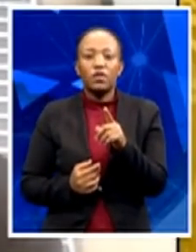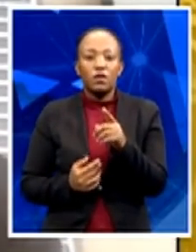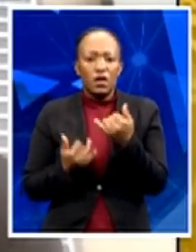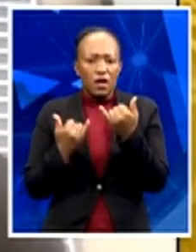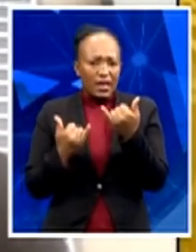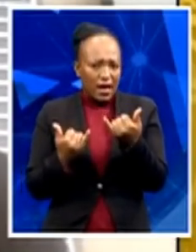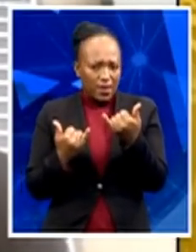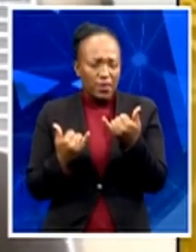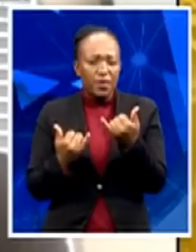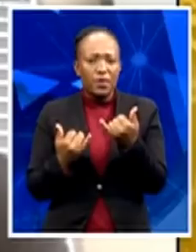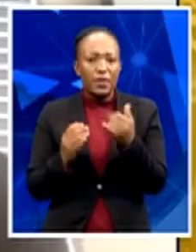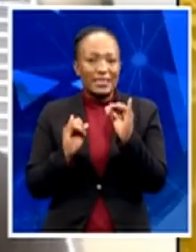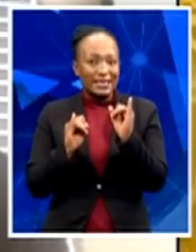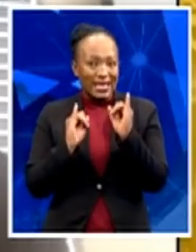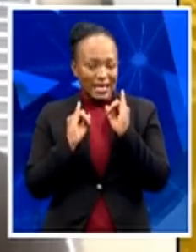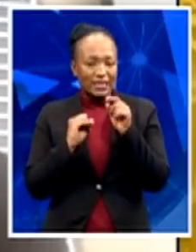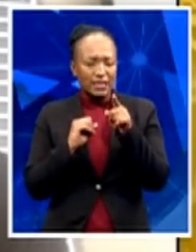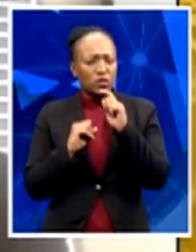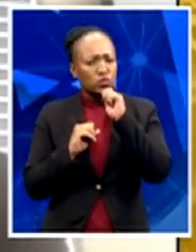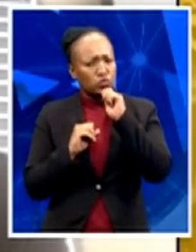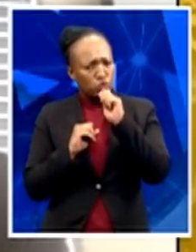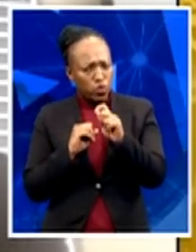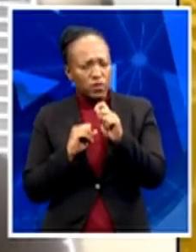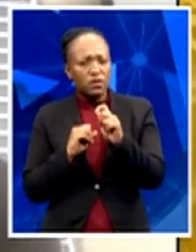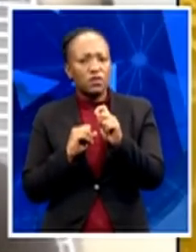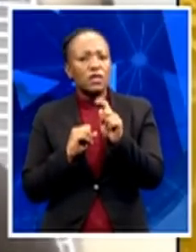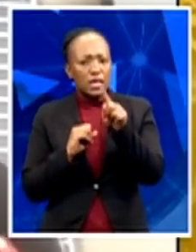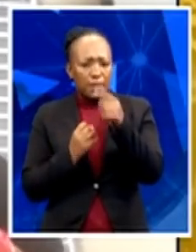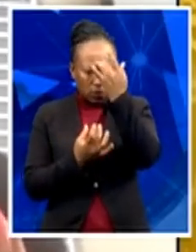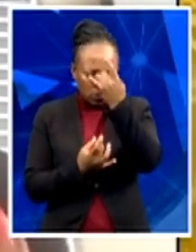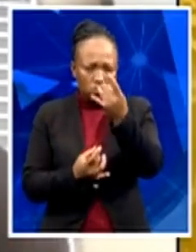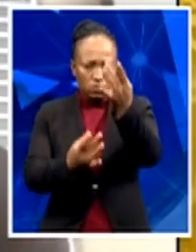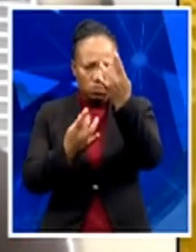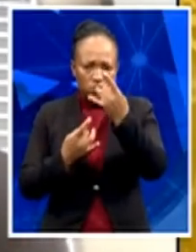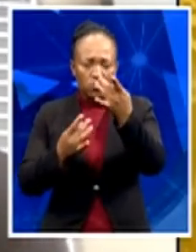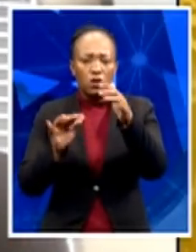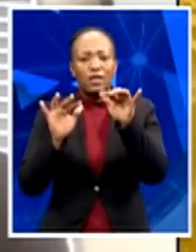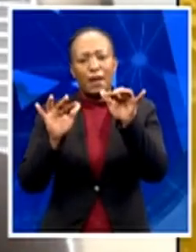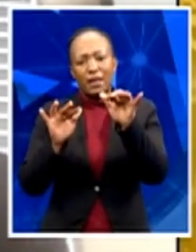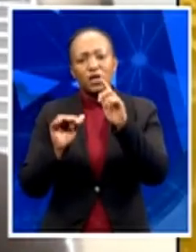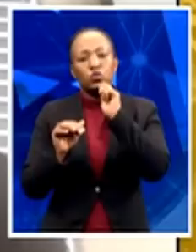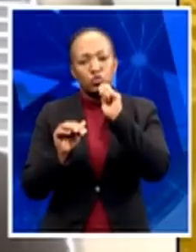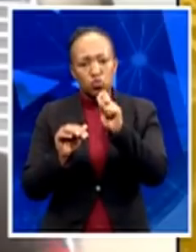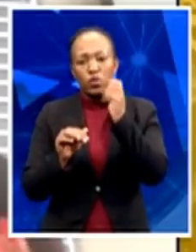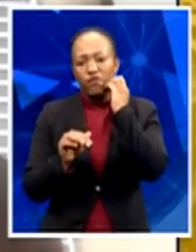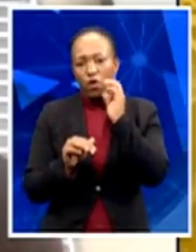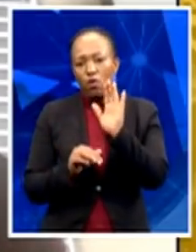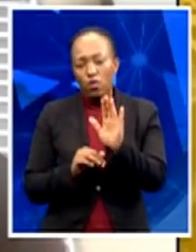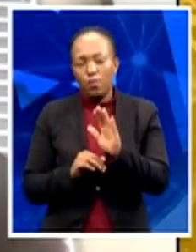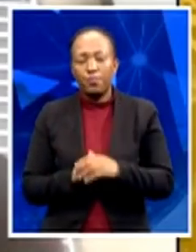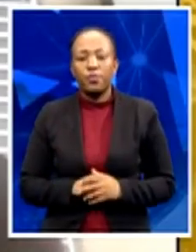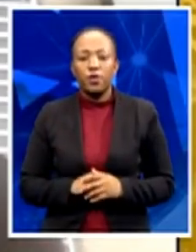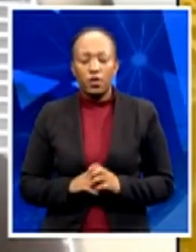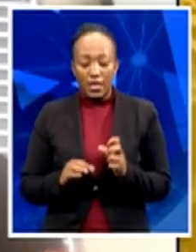is truthful is what gets to our public. That's the first thing. The second issue would be